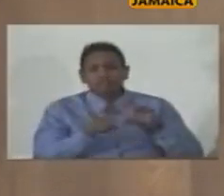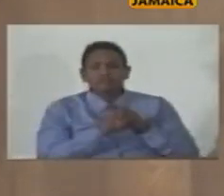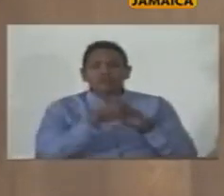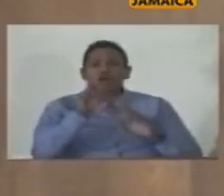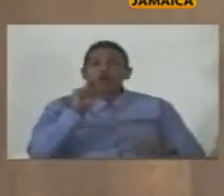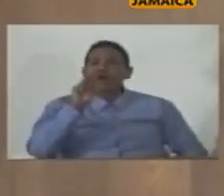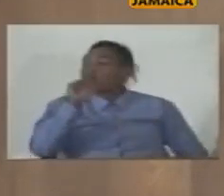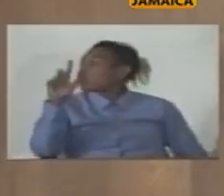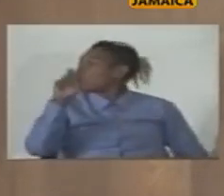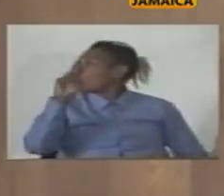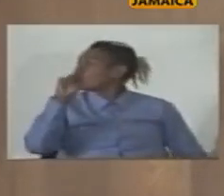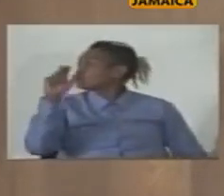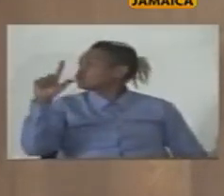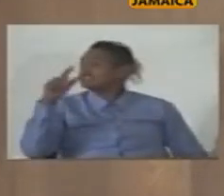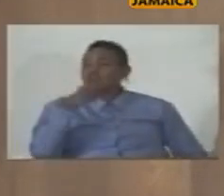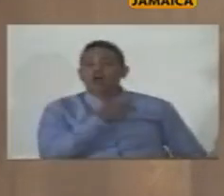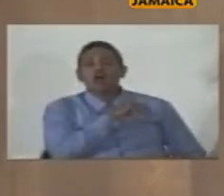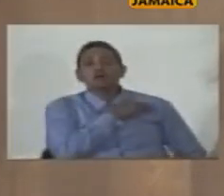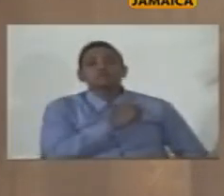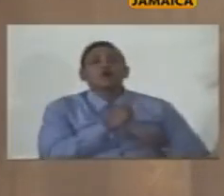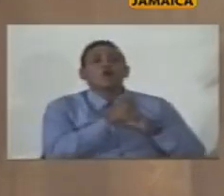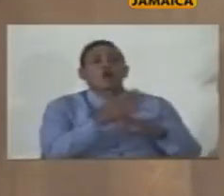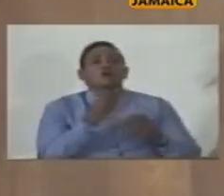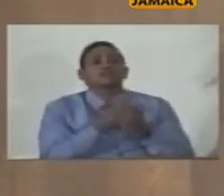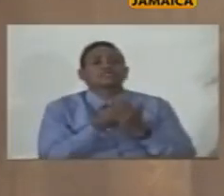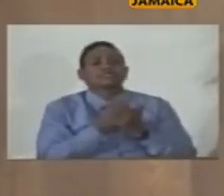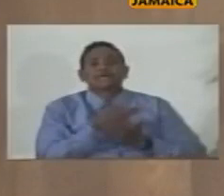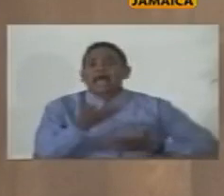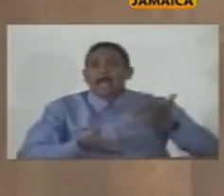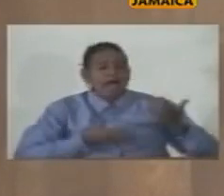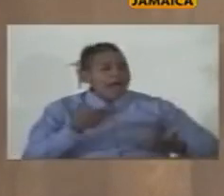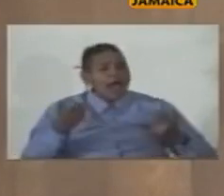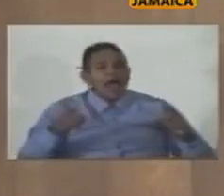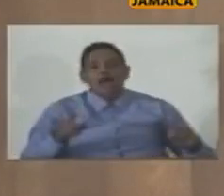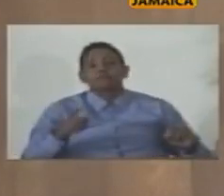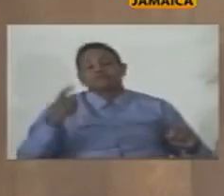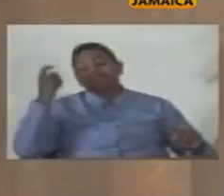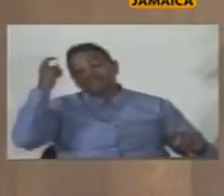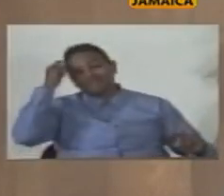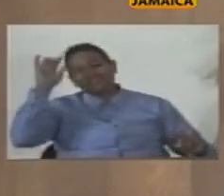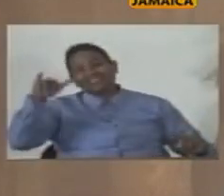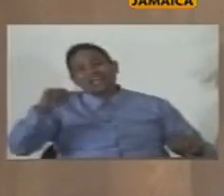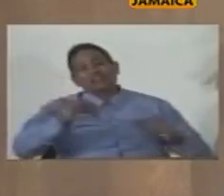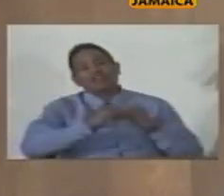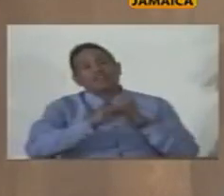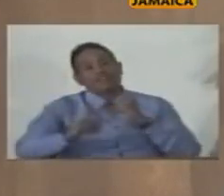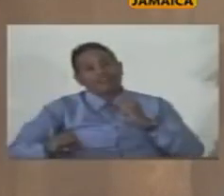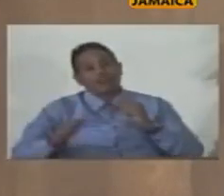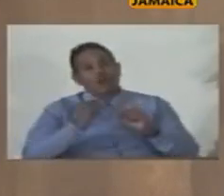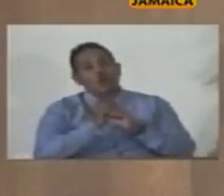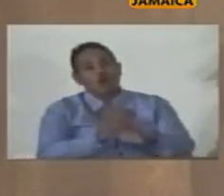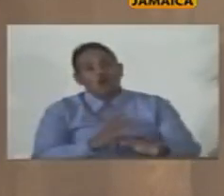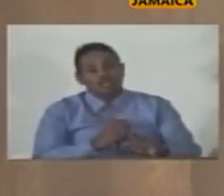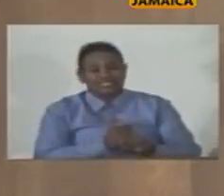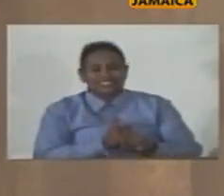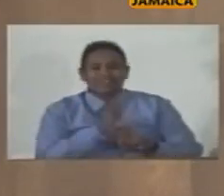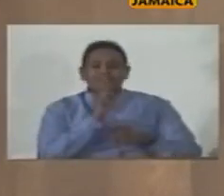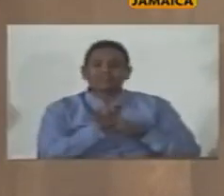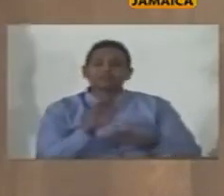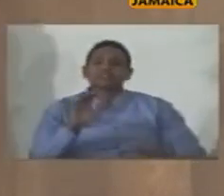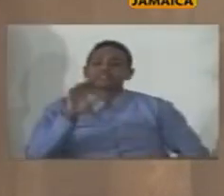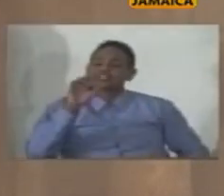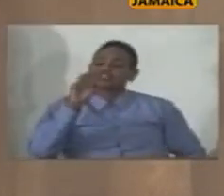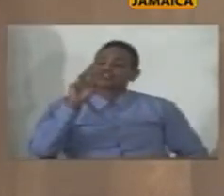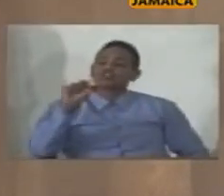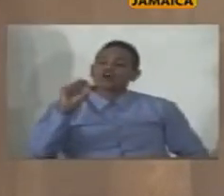had caused great fiscal strain on his budget, hence the delay. Minister, the citizens of Downs, New